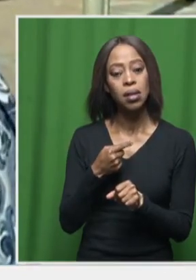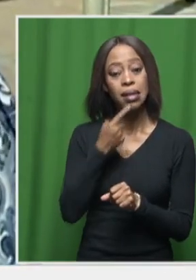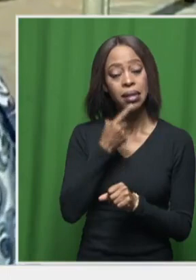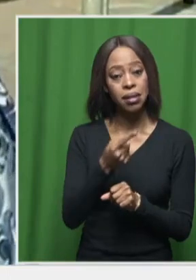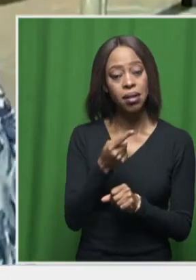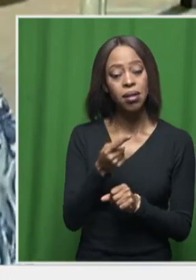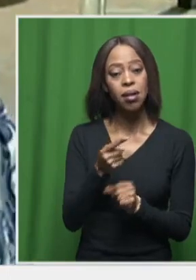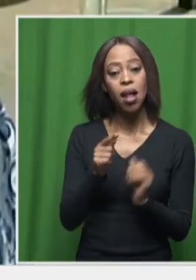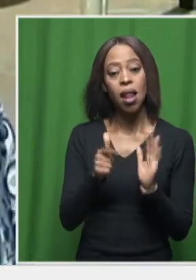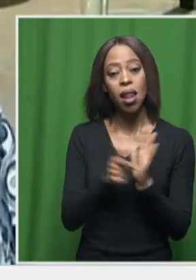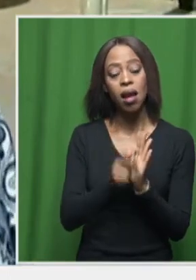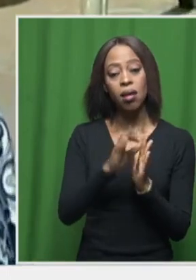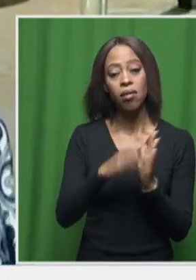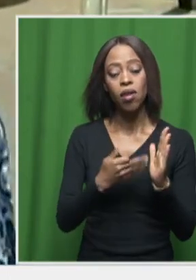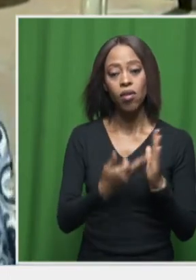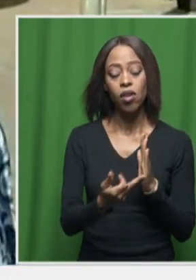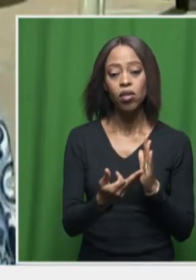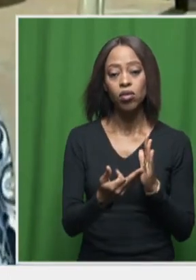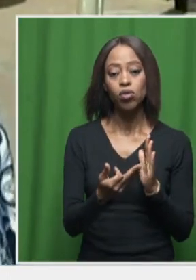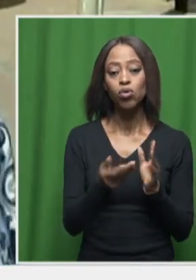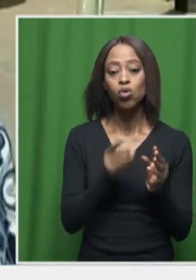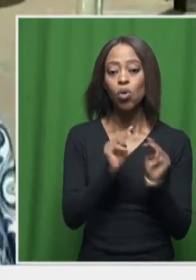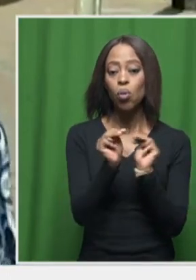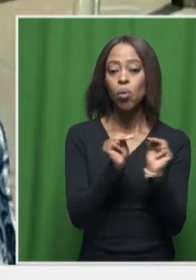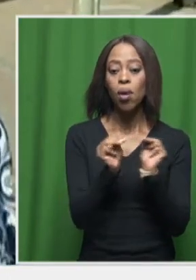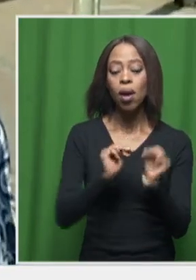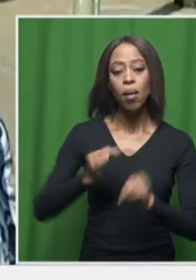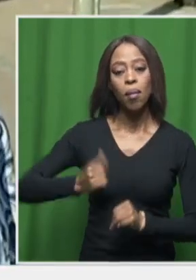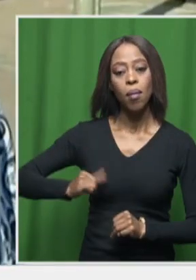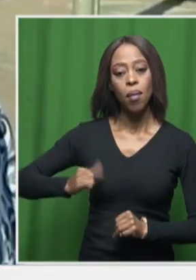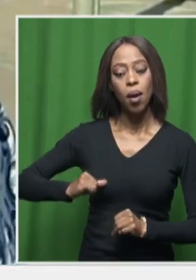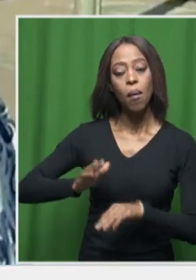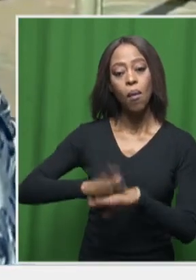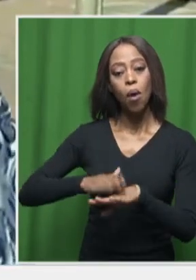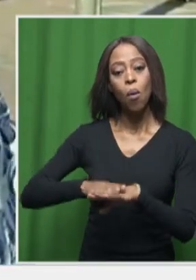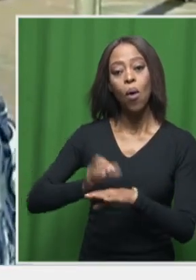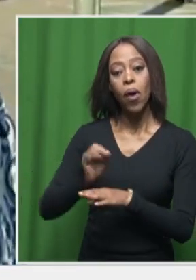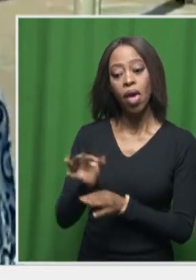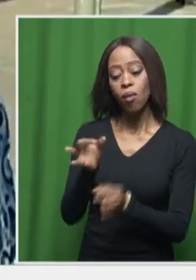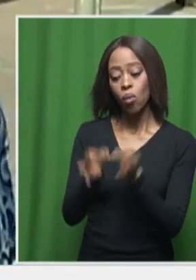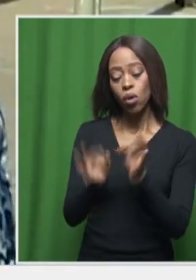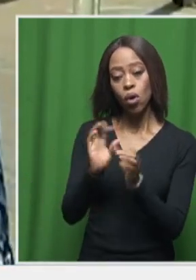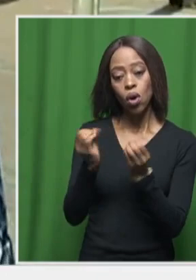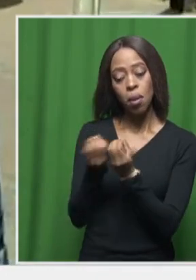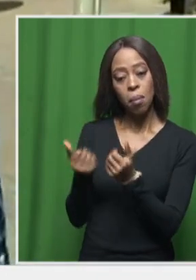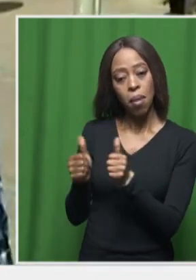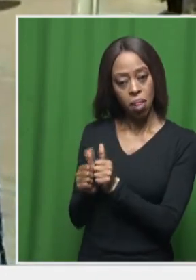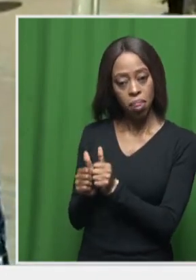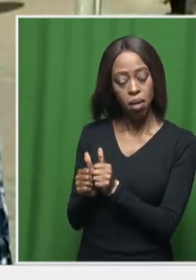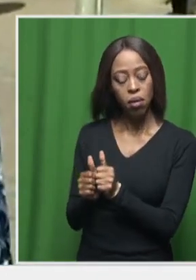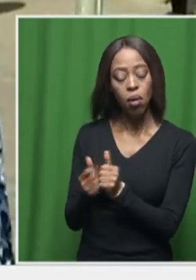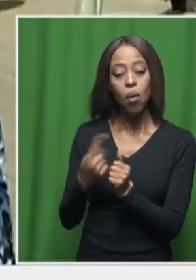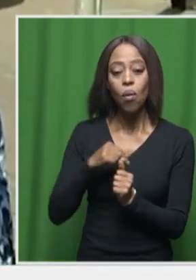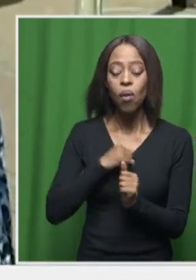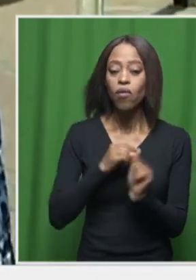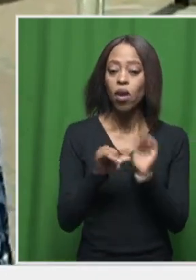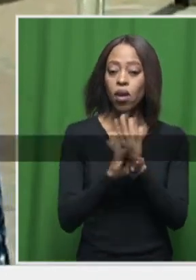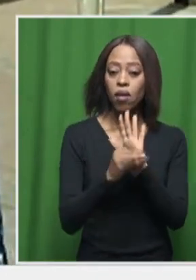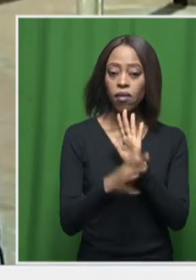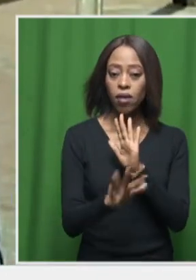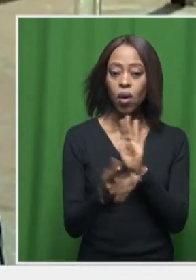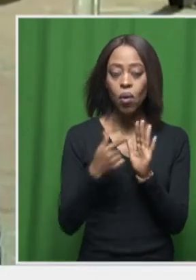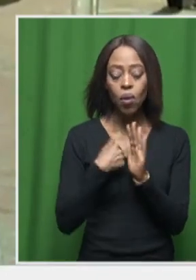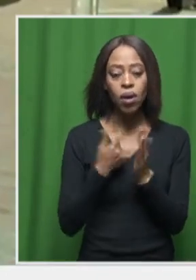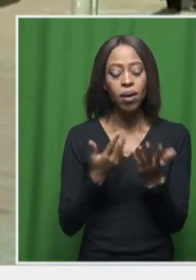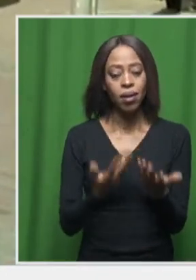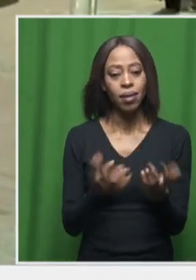at legal framework to governing local government, especially in coalition governments. Because we're seeing this problem. As human settlements, we bear the